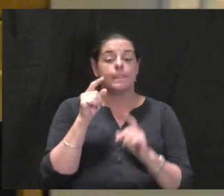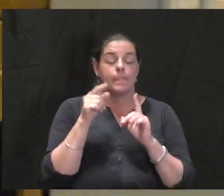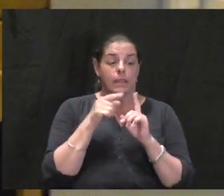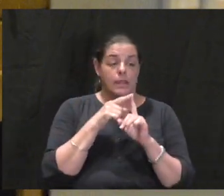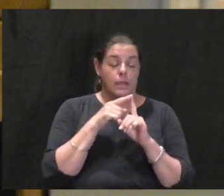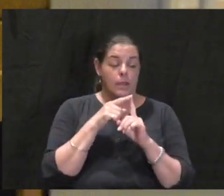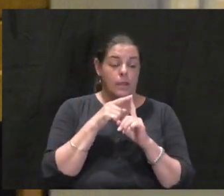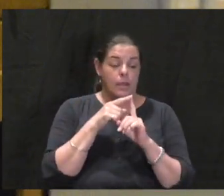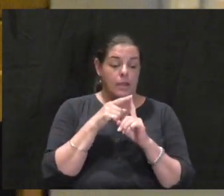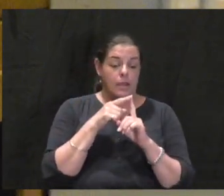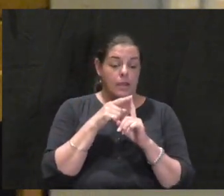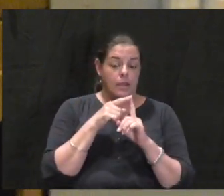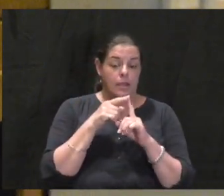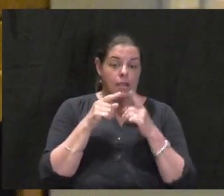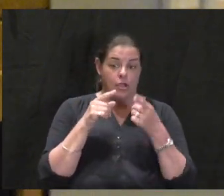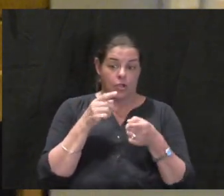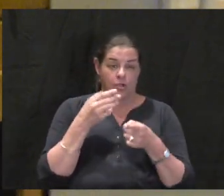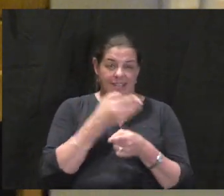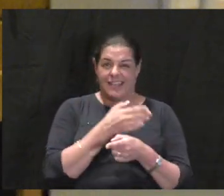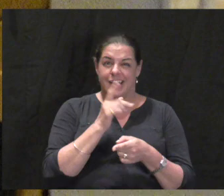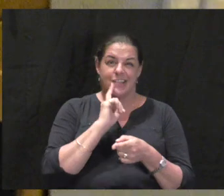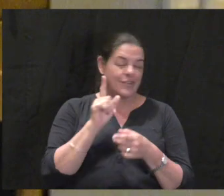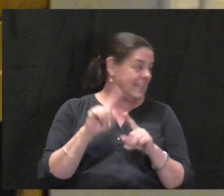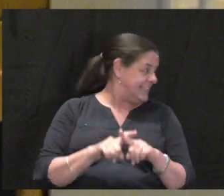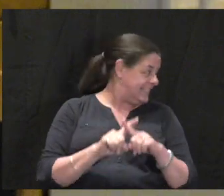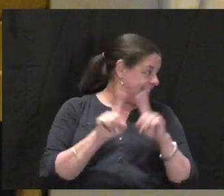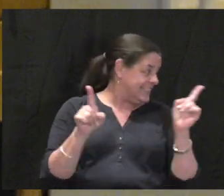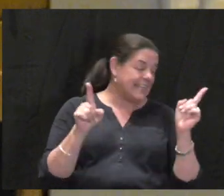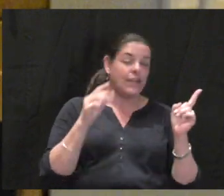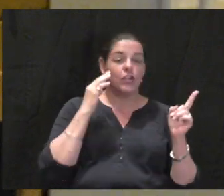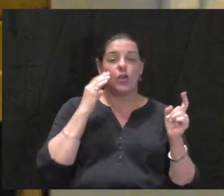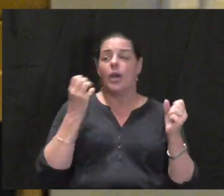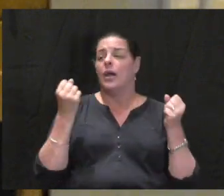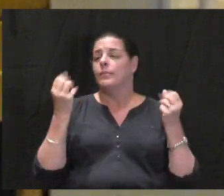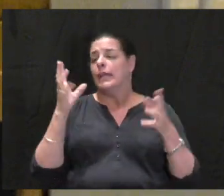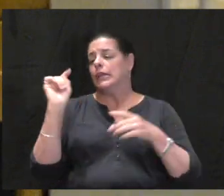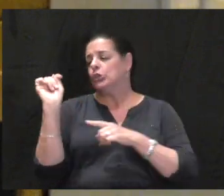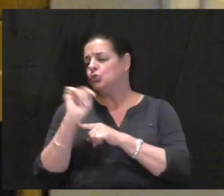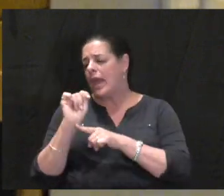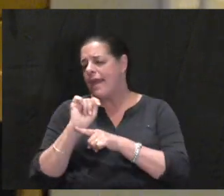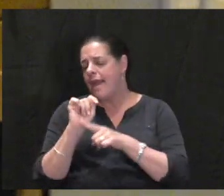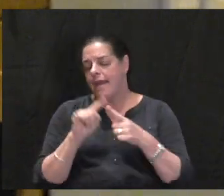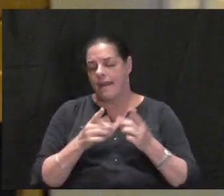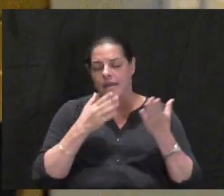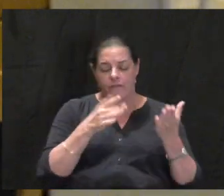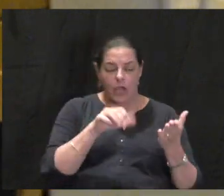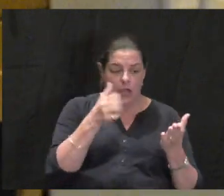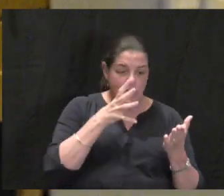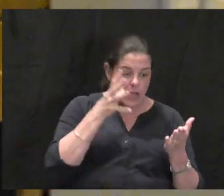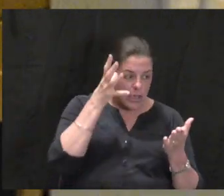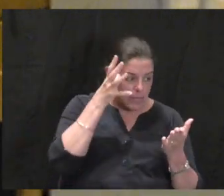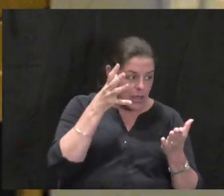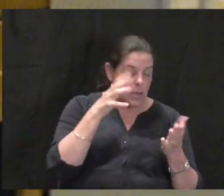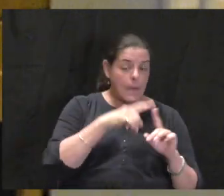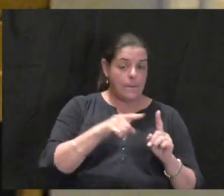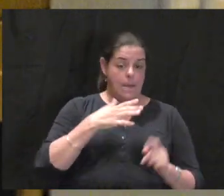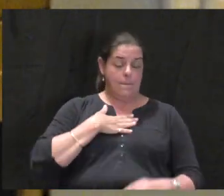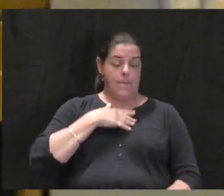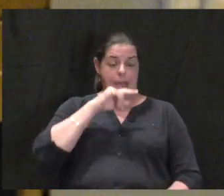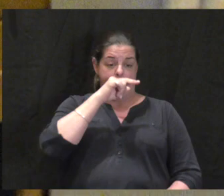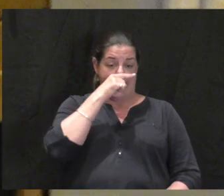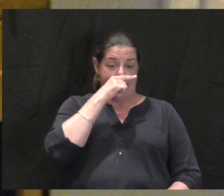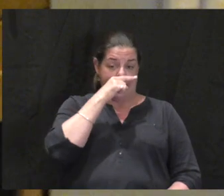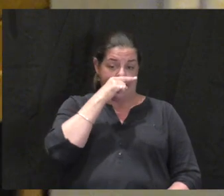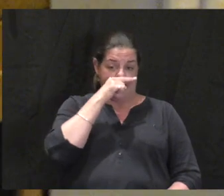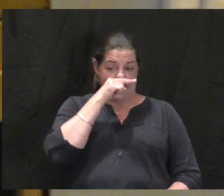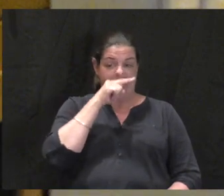that's going through something, I'm a parent. So all that stuff goes out the window. So to be able to have somebody from this office come and say, okay,